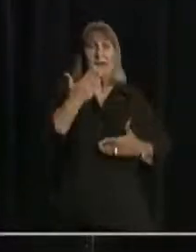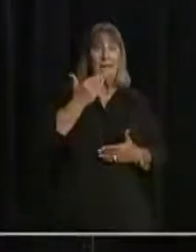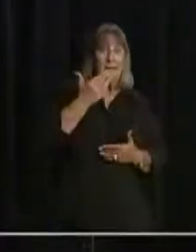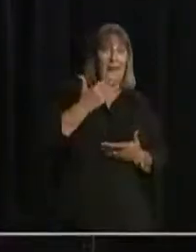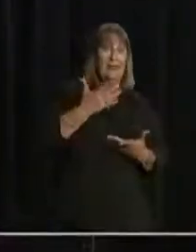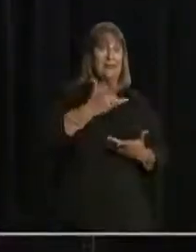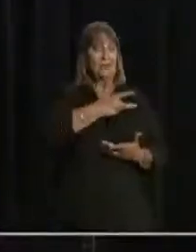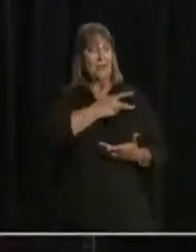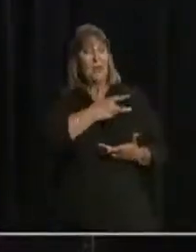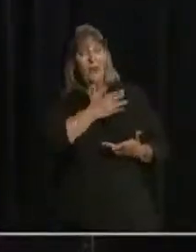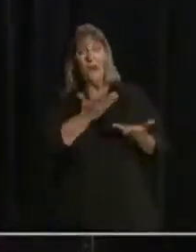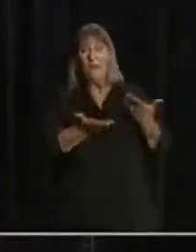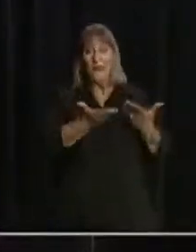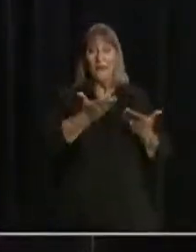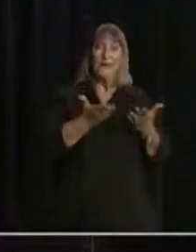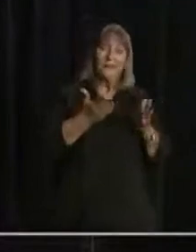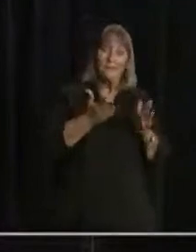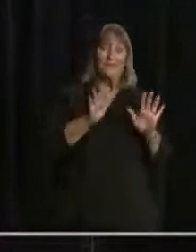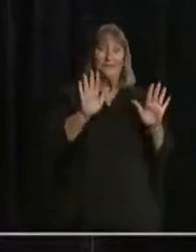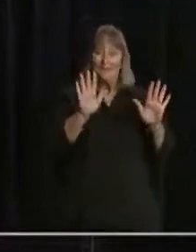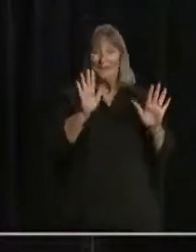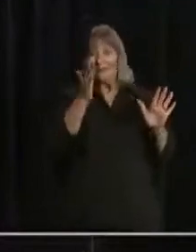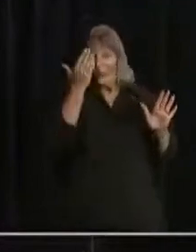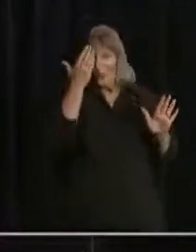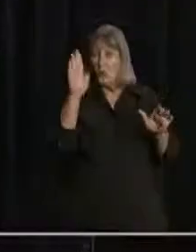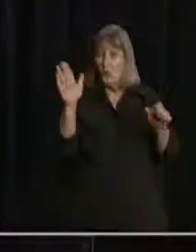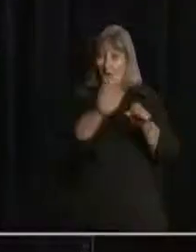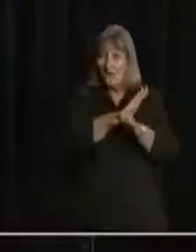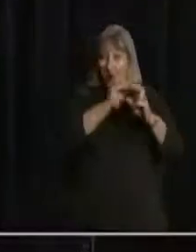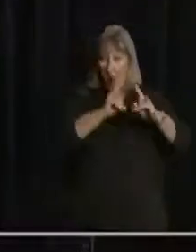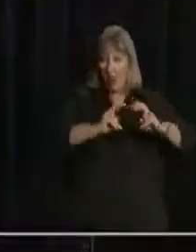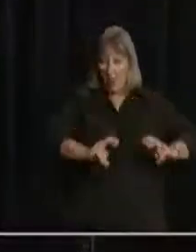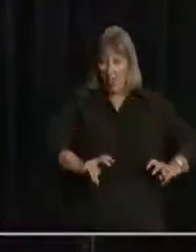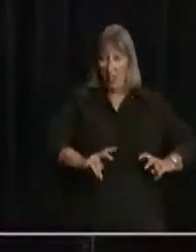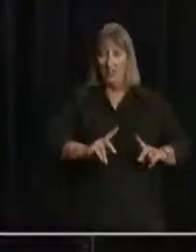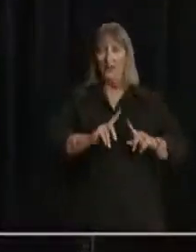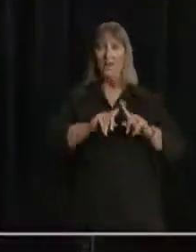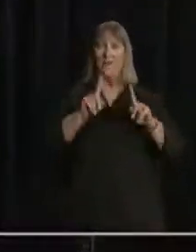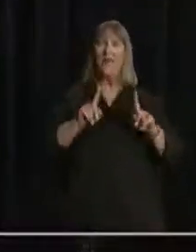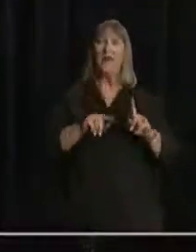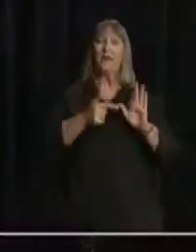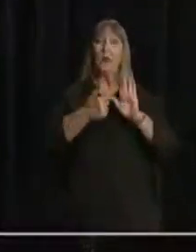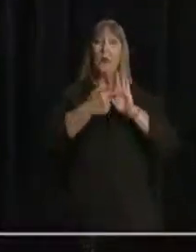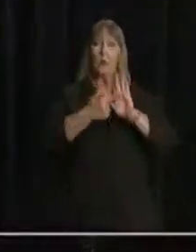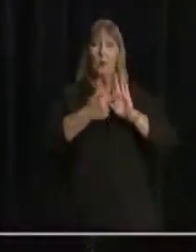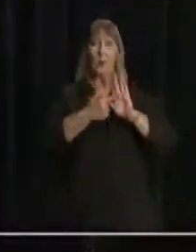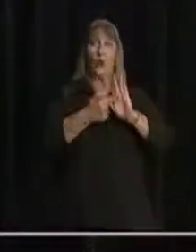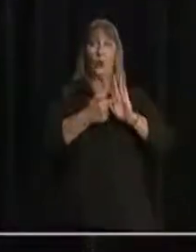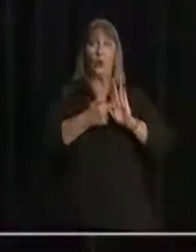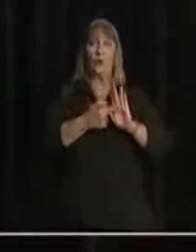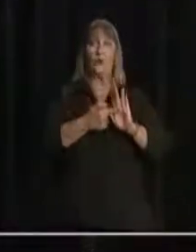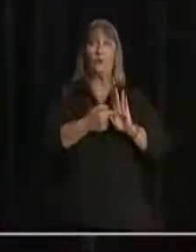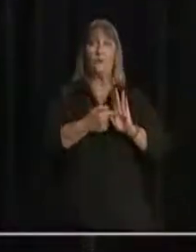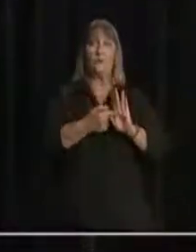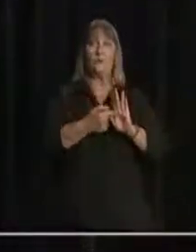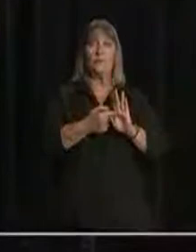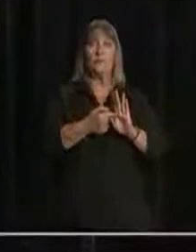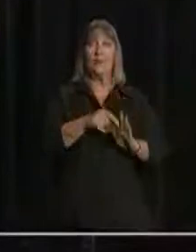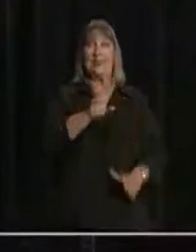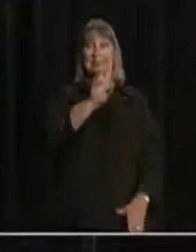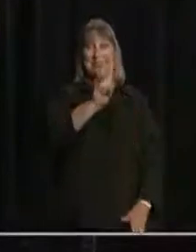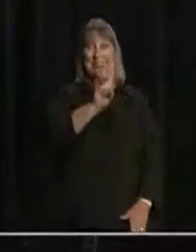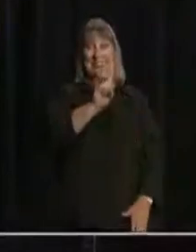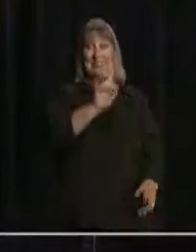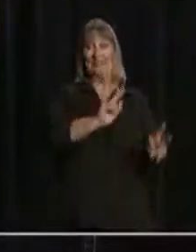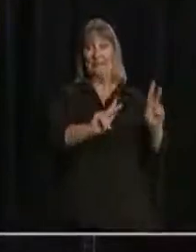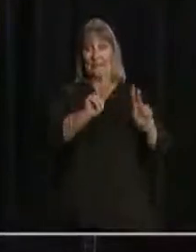just to put a metric on it. So we looked at a time period. We wanted to compare apples to apples. We showed literally half a dozen